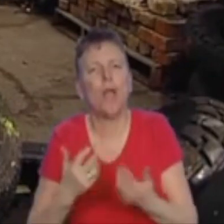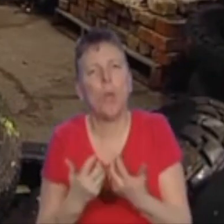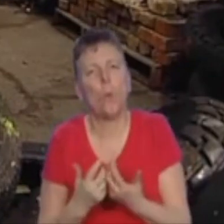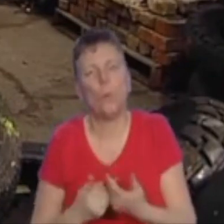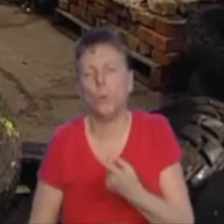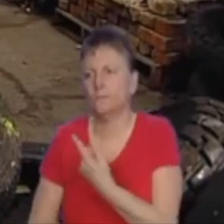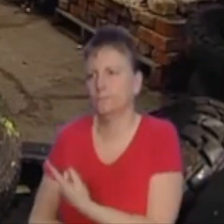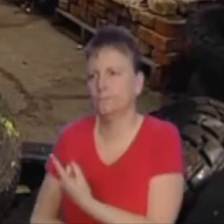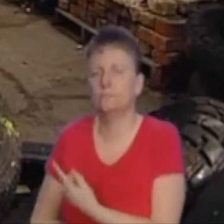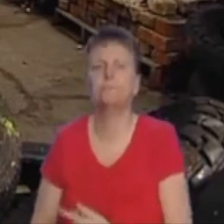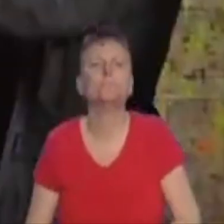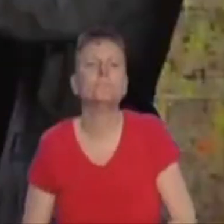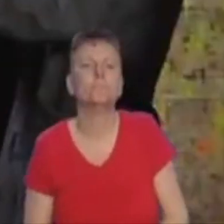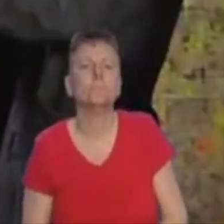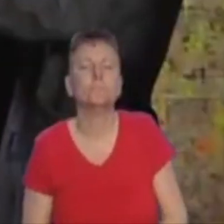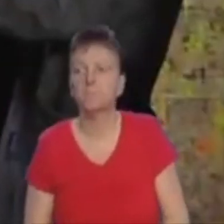and the action of them.